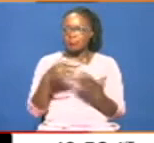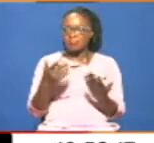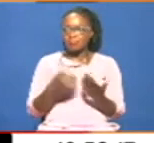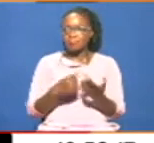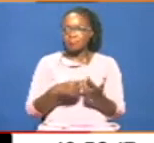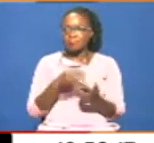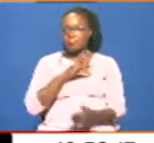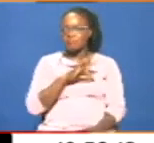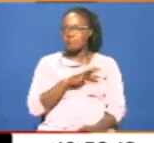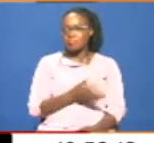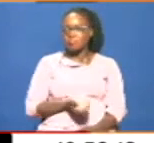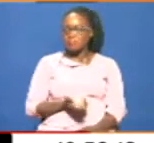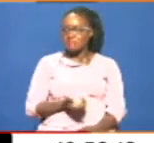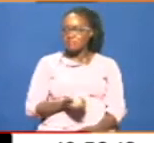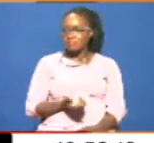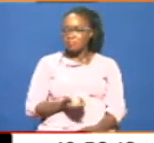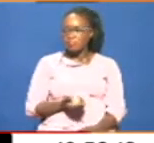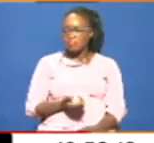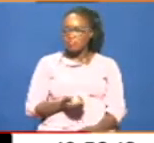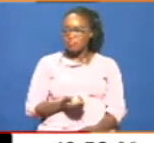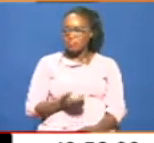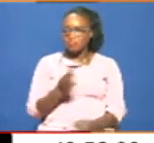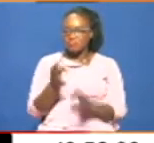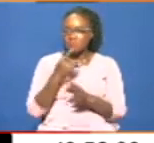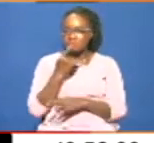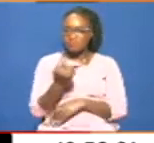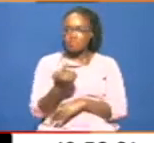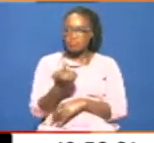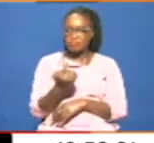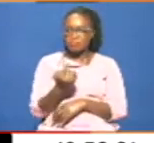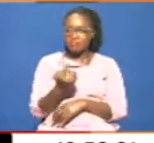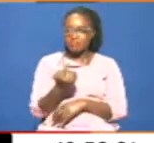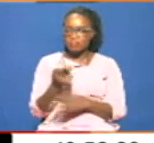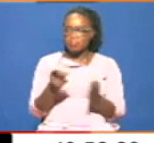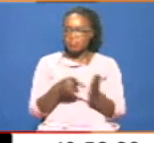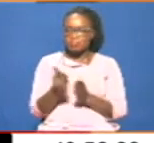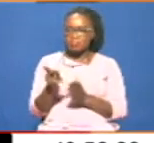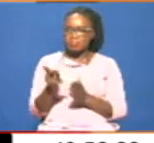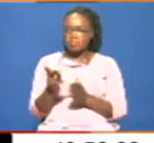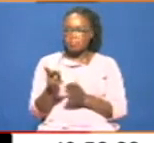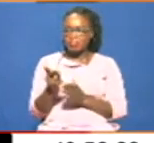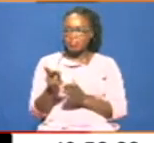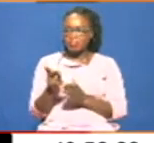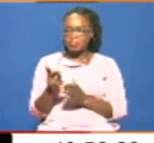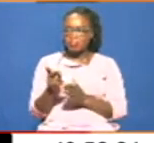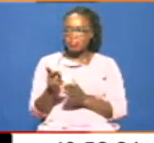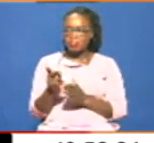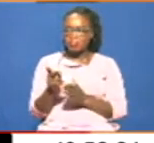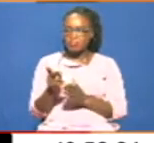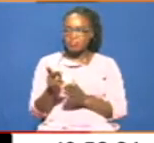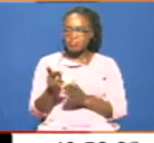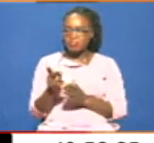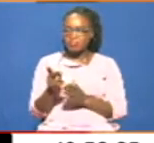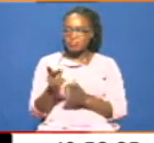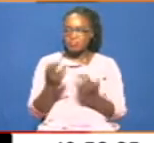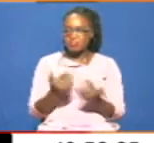earn. Yeah, if you're sure that you can pay for whatever consumer product you